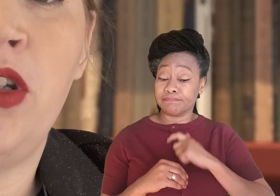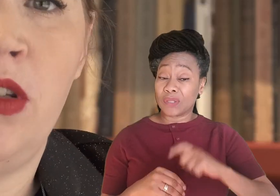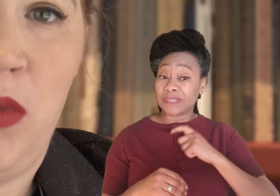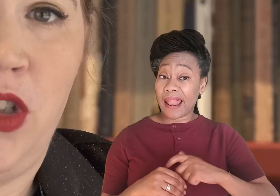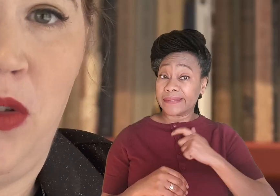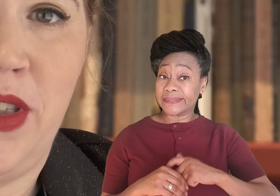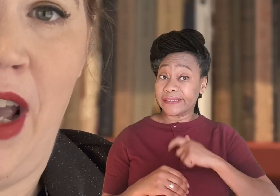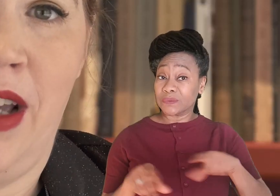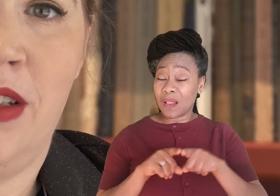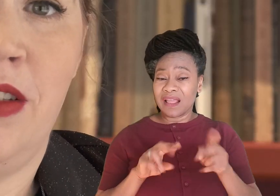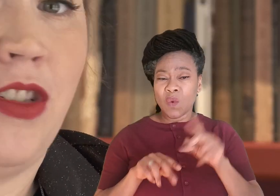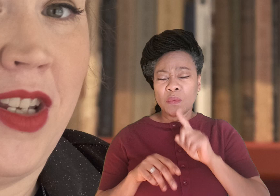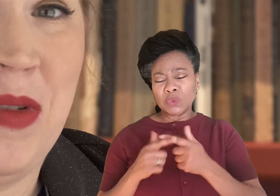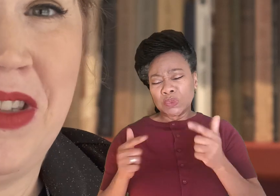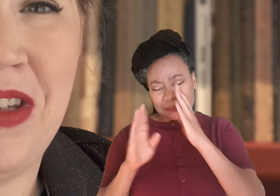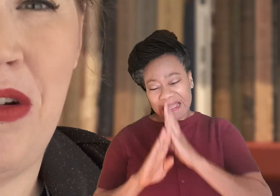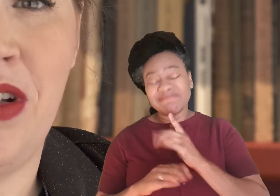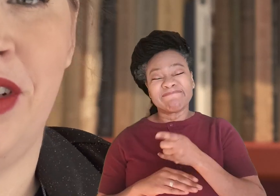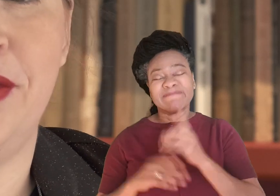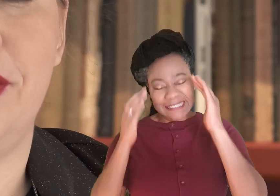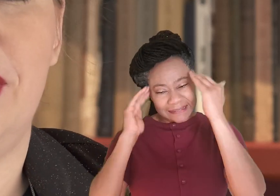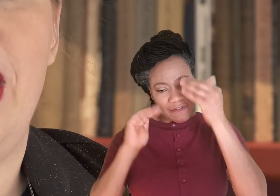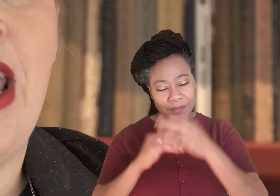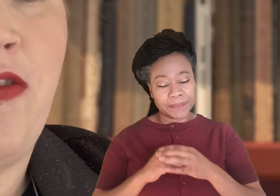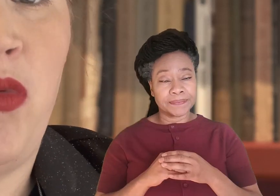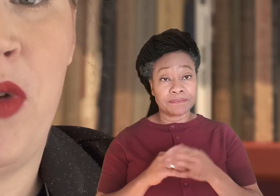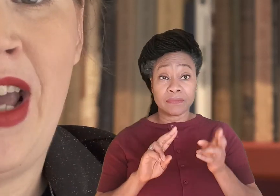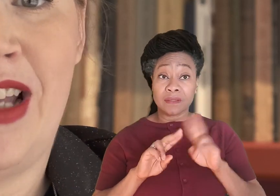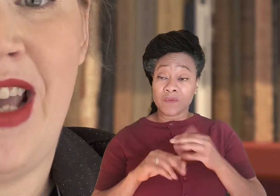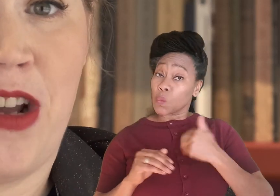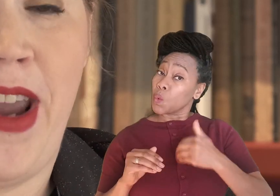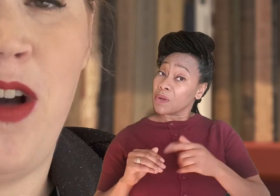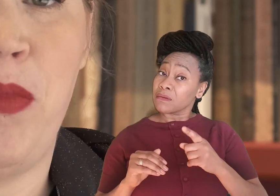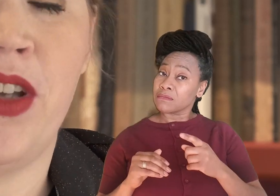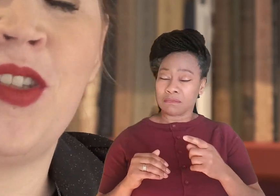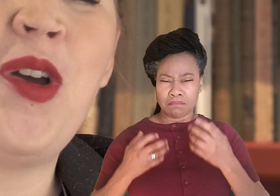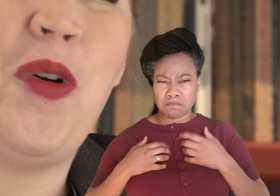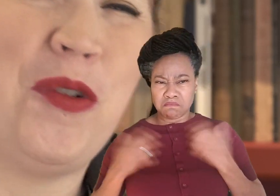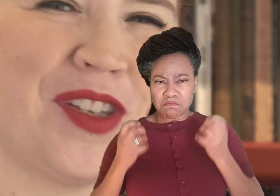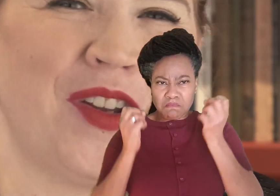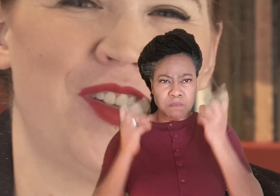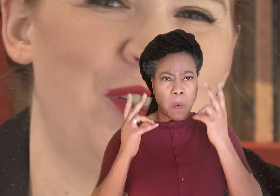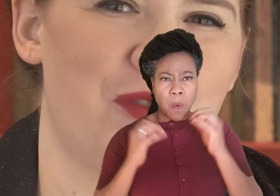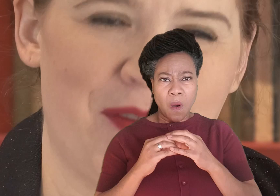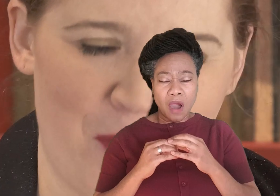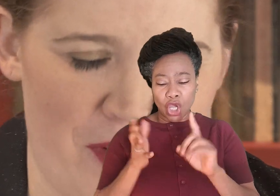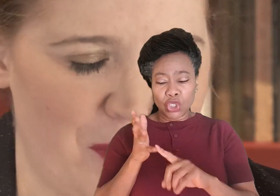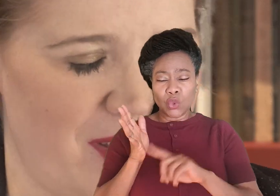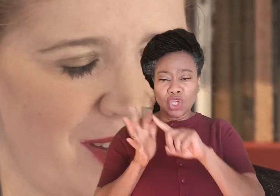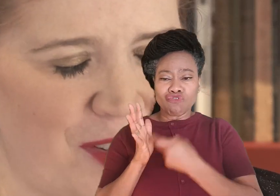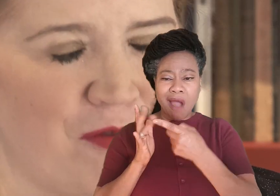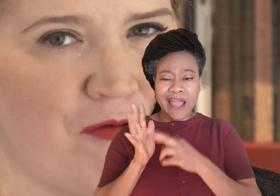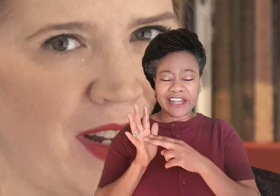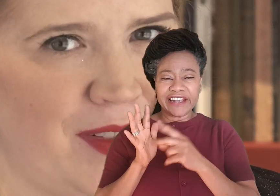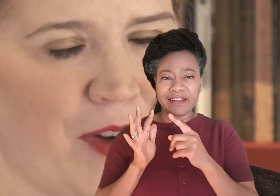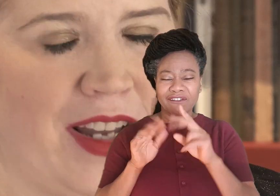a woman was too sad, she was hysterical. If a woman had angry outbursts, also known as uterine furies, which I